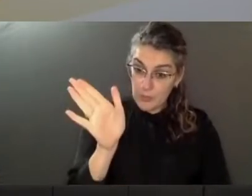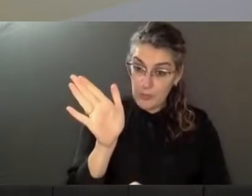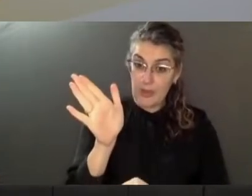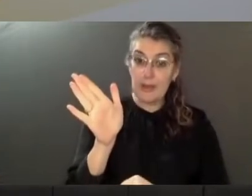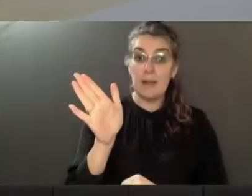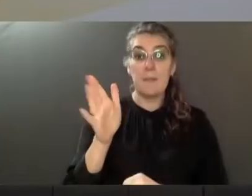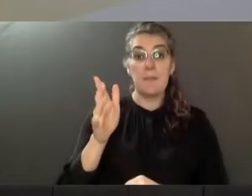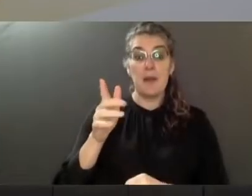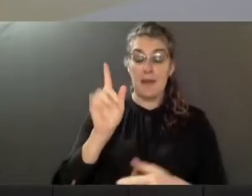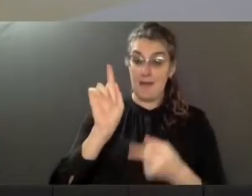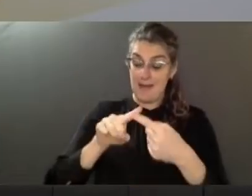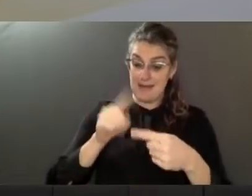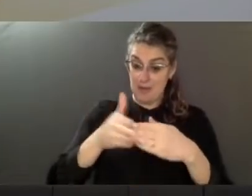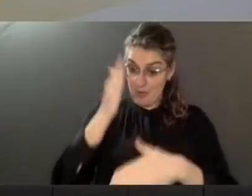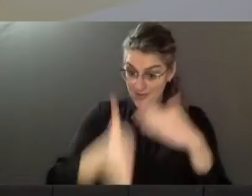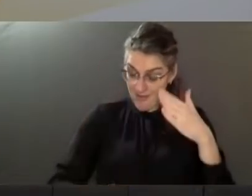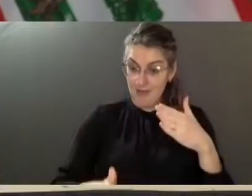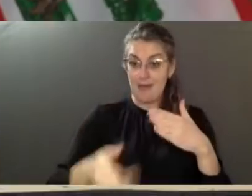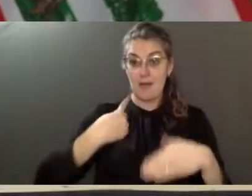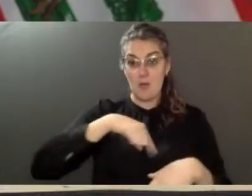kind. Thank you.